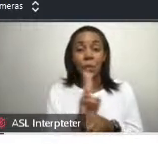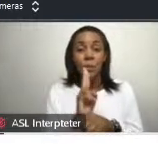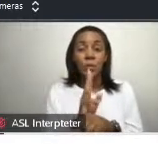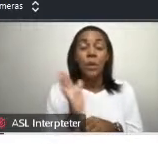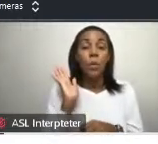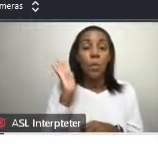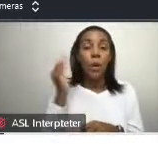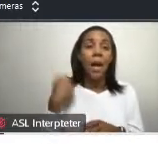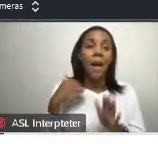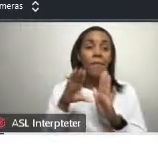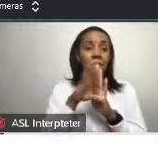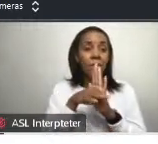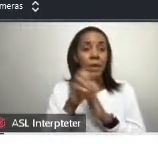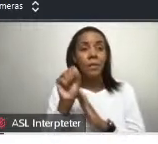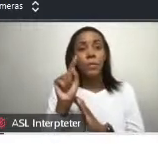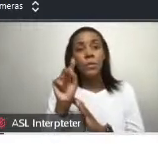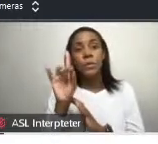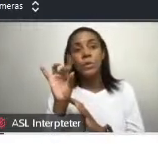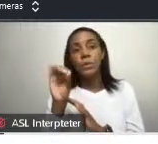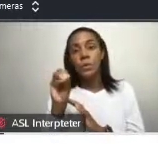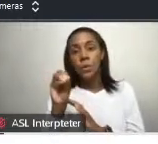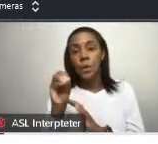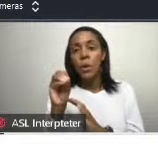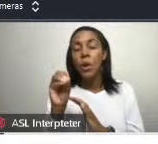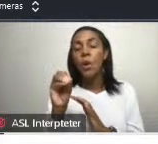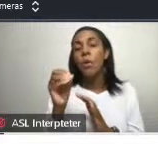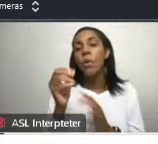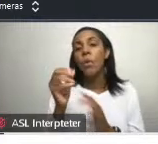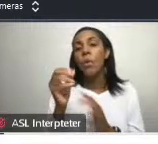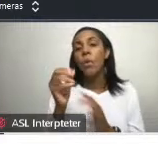facilities, a hotel site for on-site